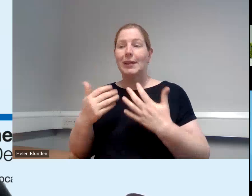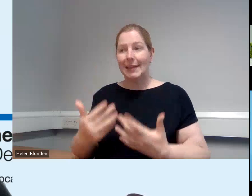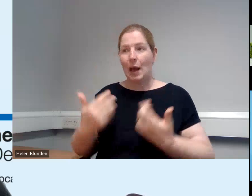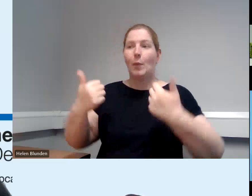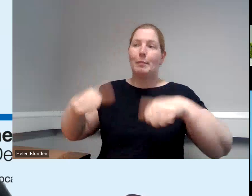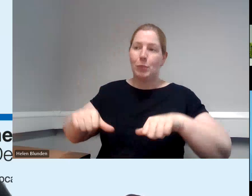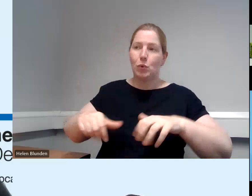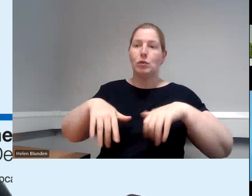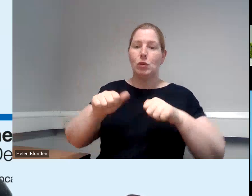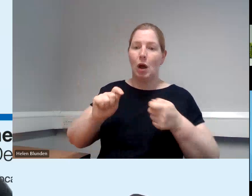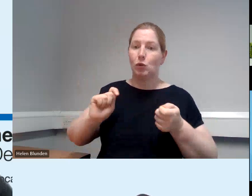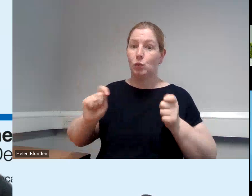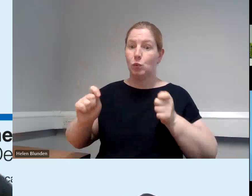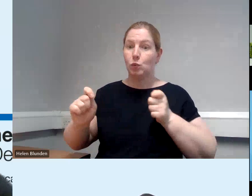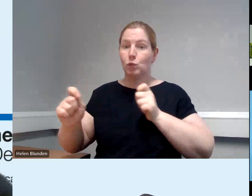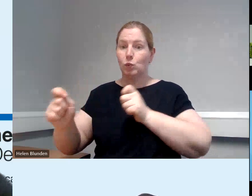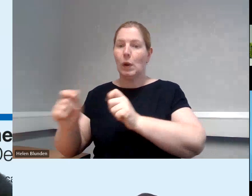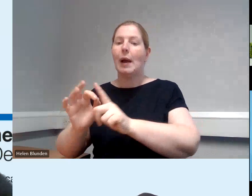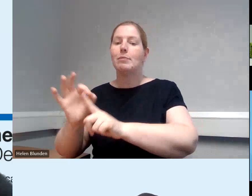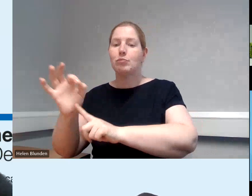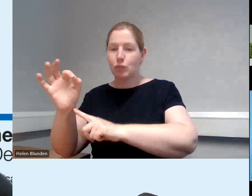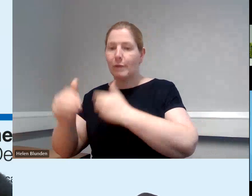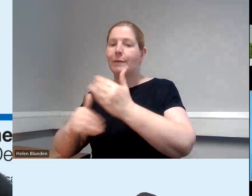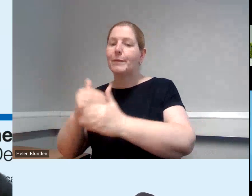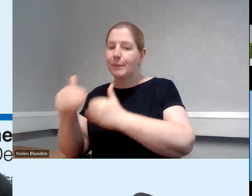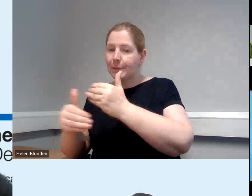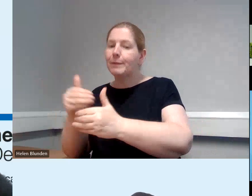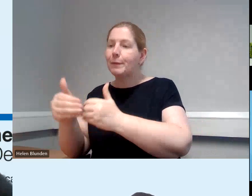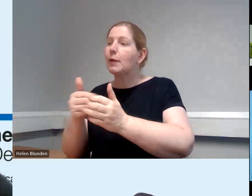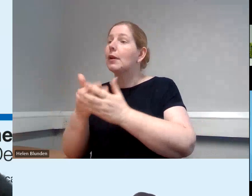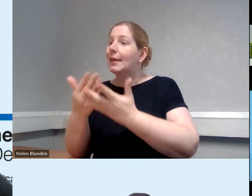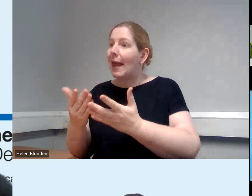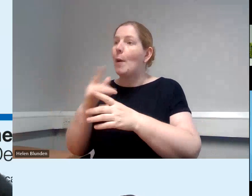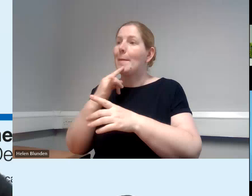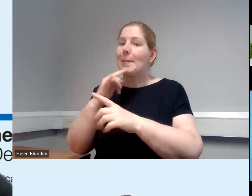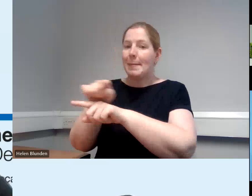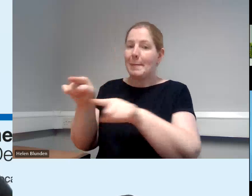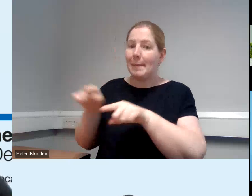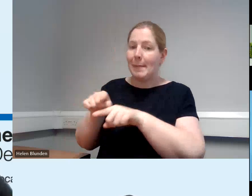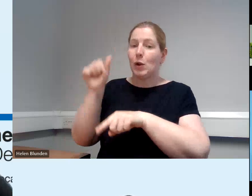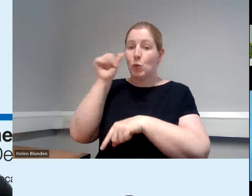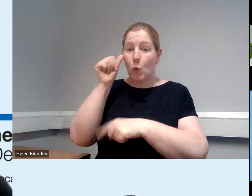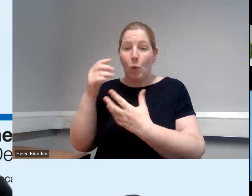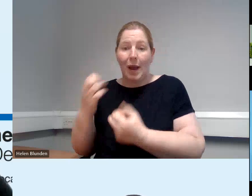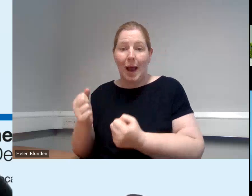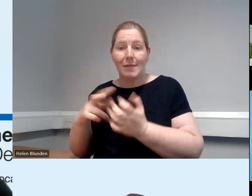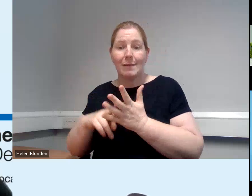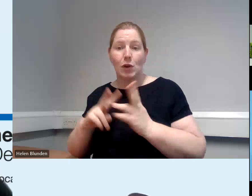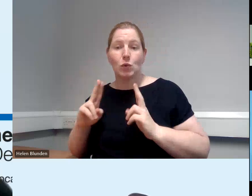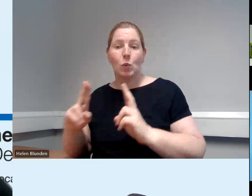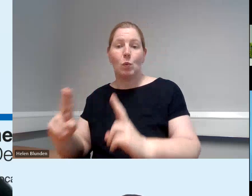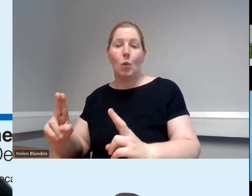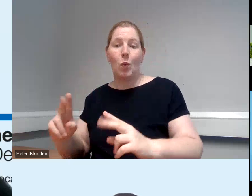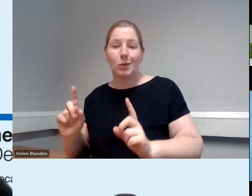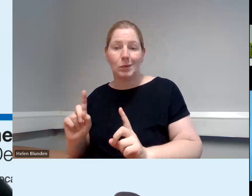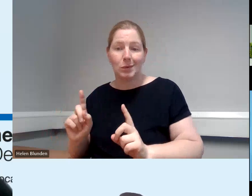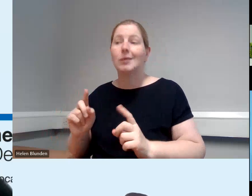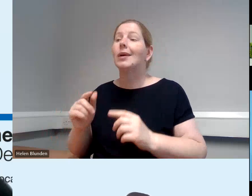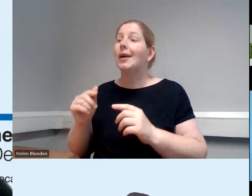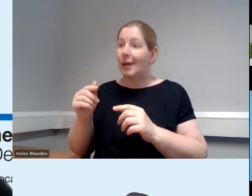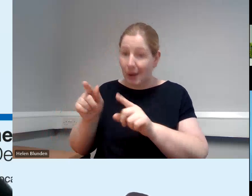sort of drip, the improvement sort of drip through, that more and more people know about it and more people have used